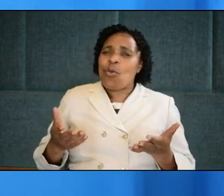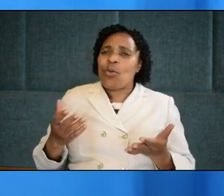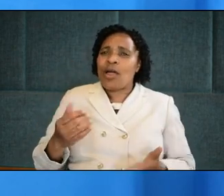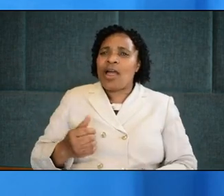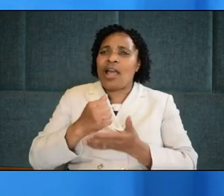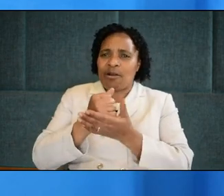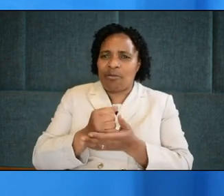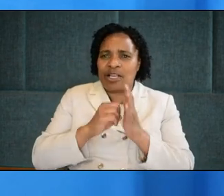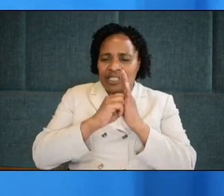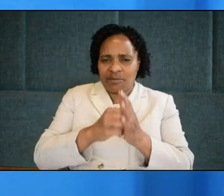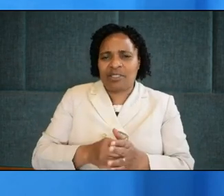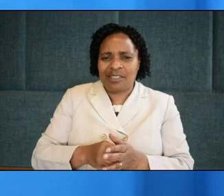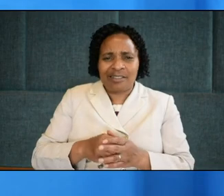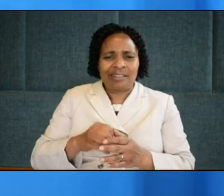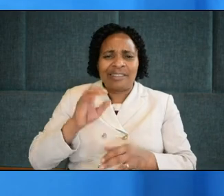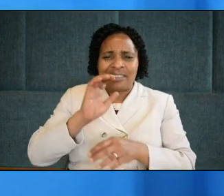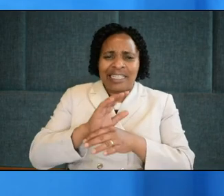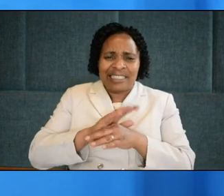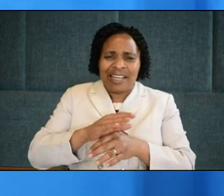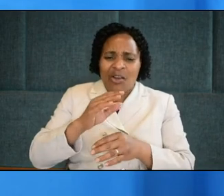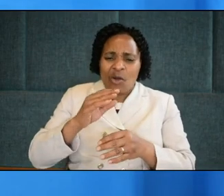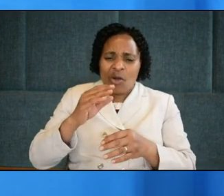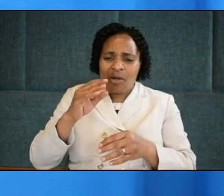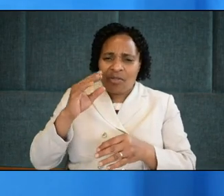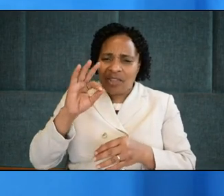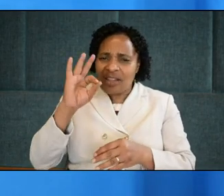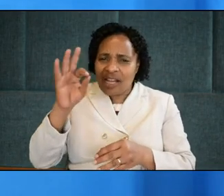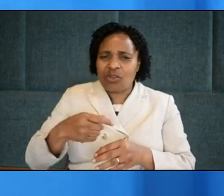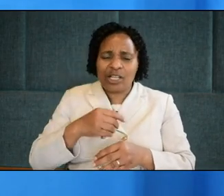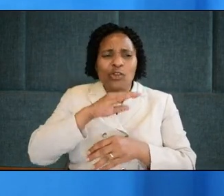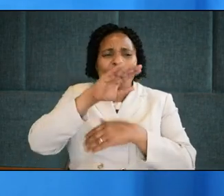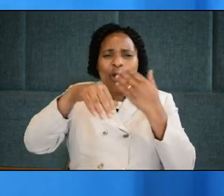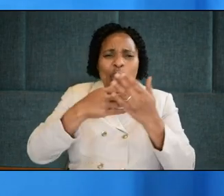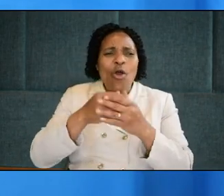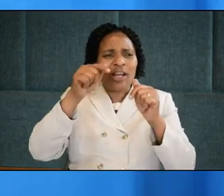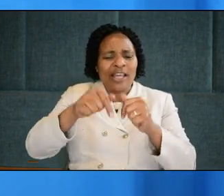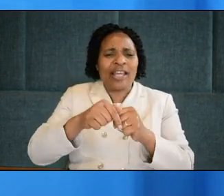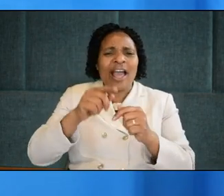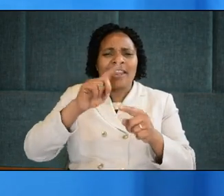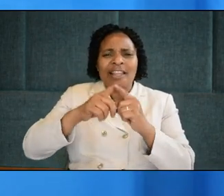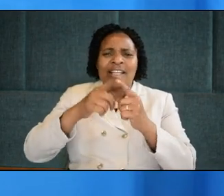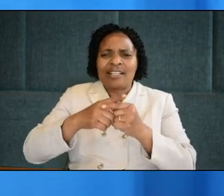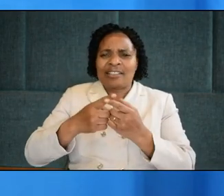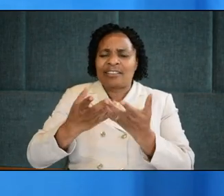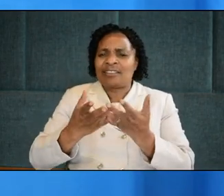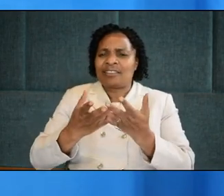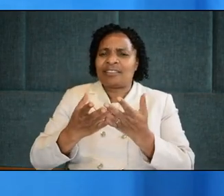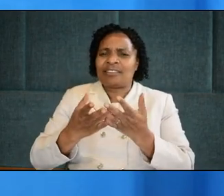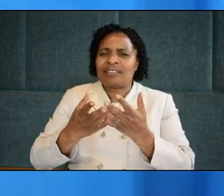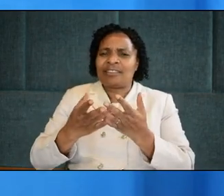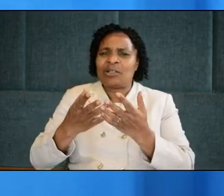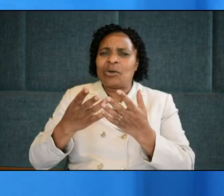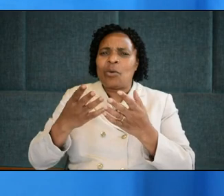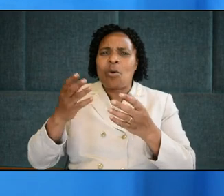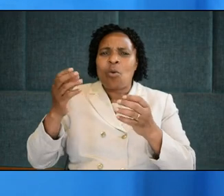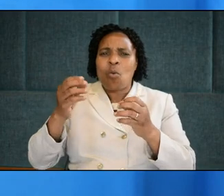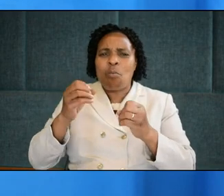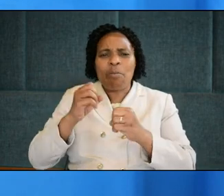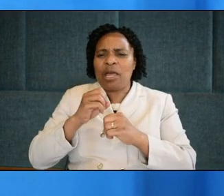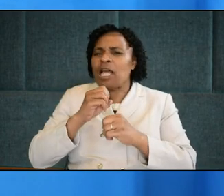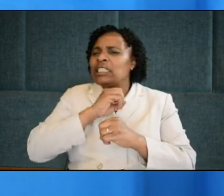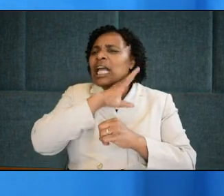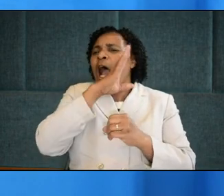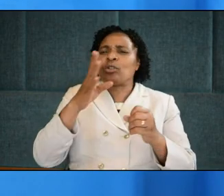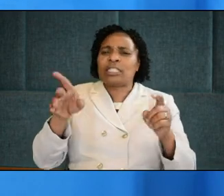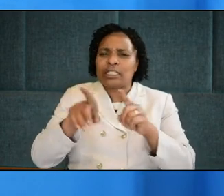get, like, for example, our church can hold like 3,000 people. Get them all in here, have them yell at the same time, and these walls are going to fall. Mm. And